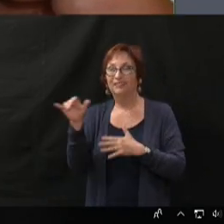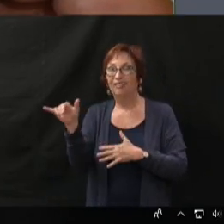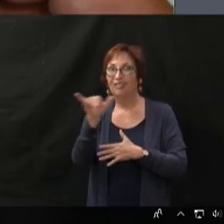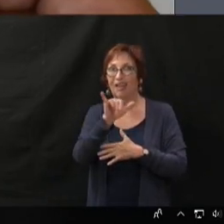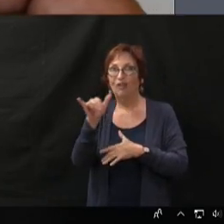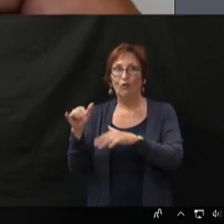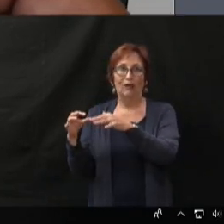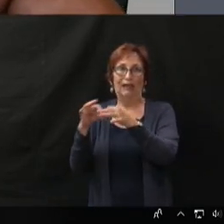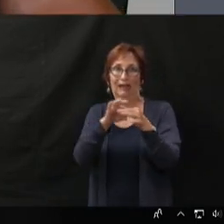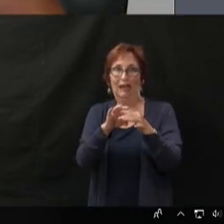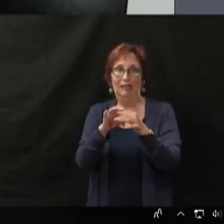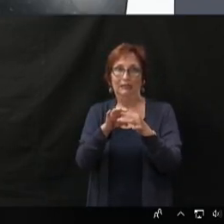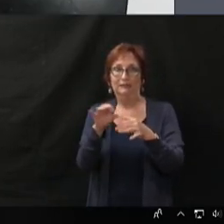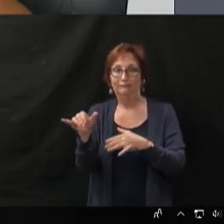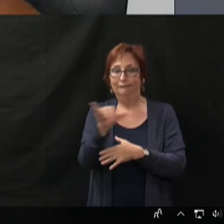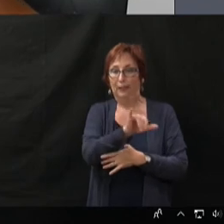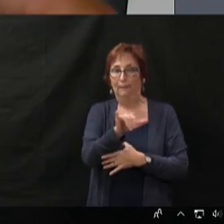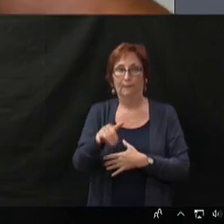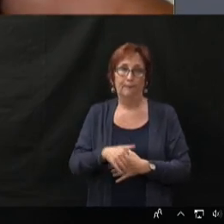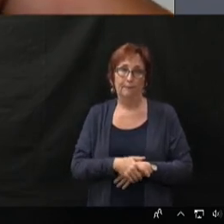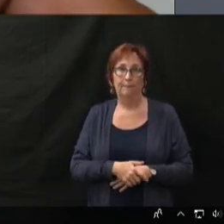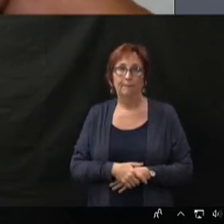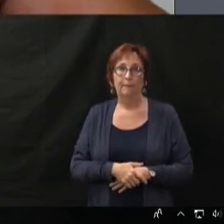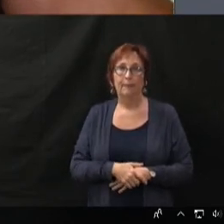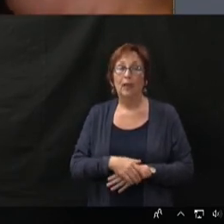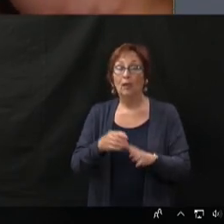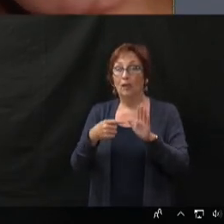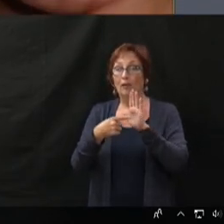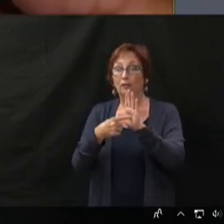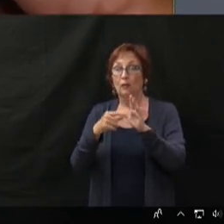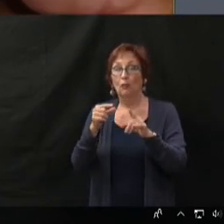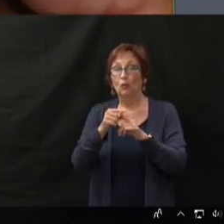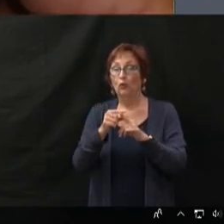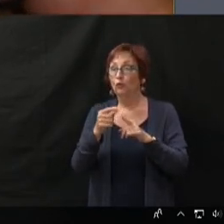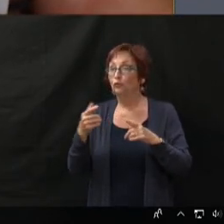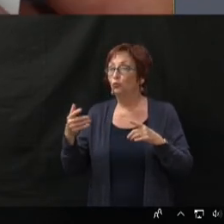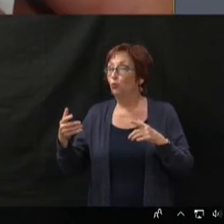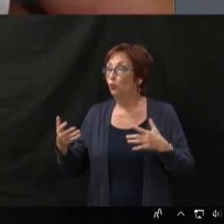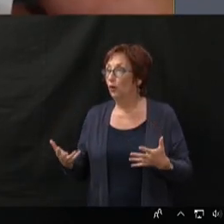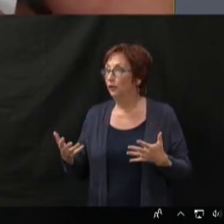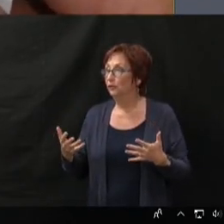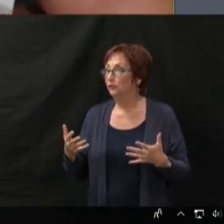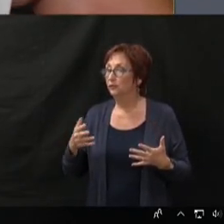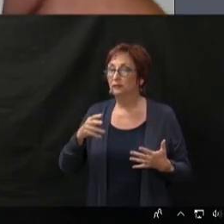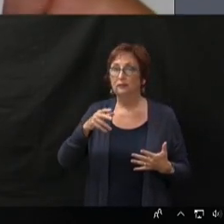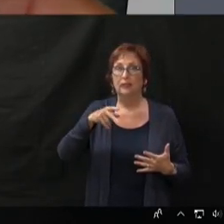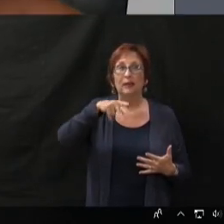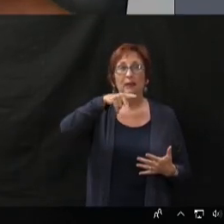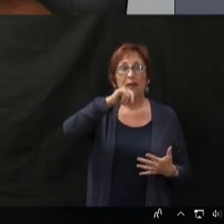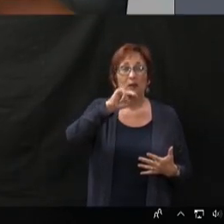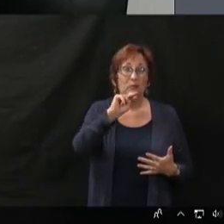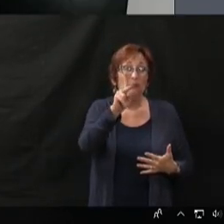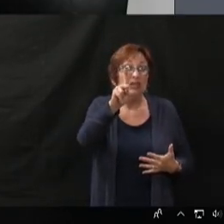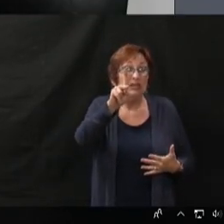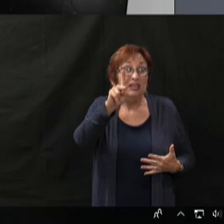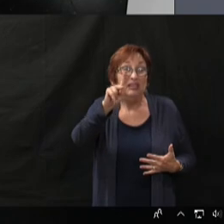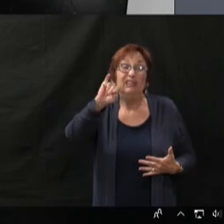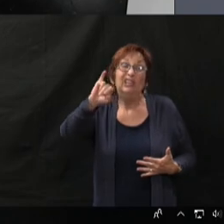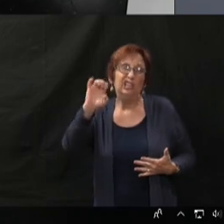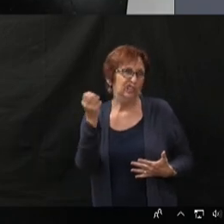to. And a example word is what? Pinkish.